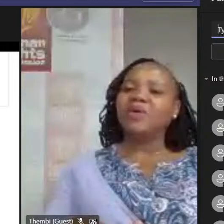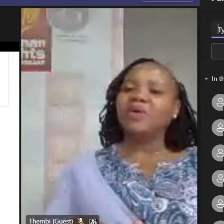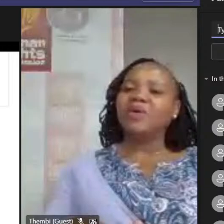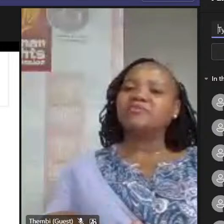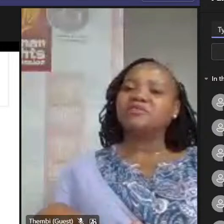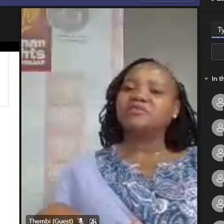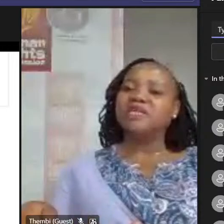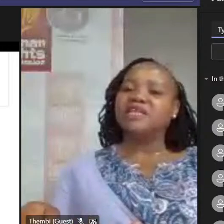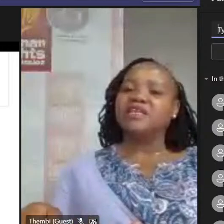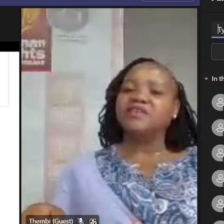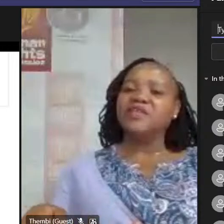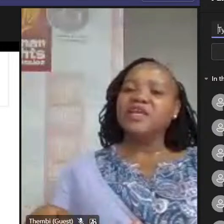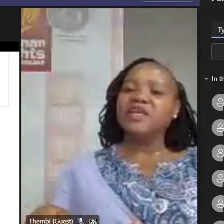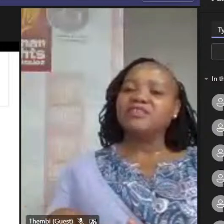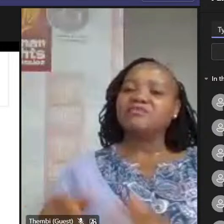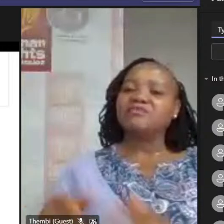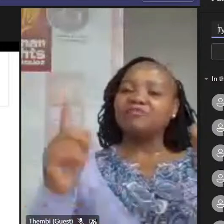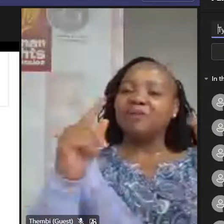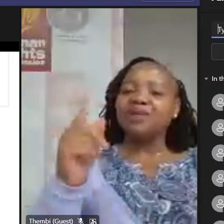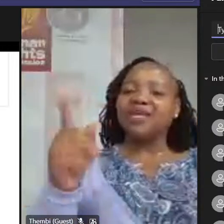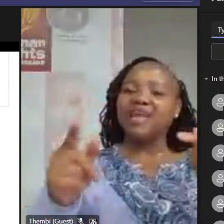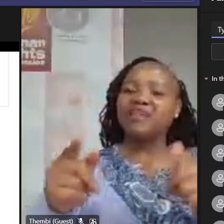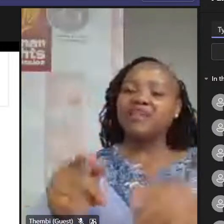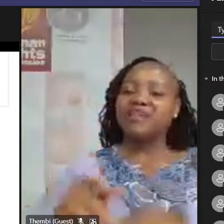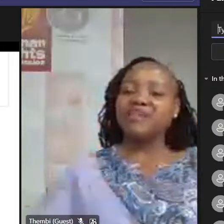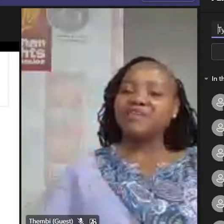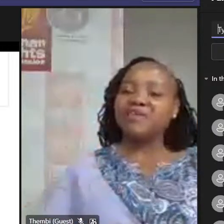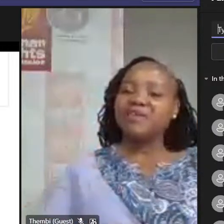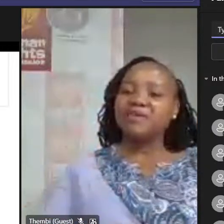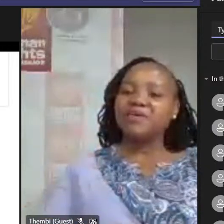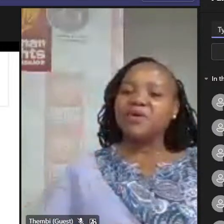So, what does it mean to be clean in terms of public health,